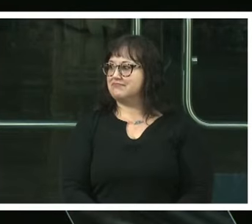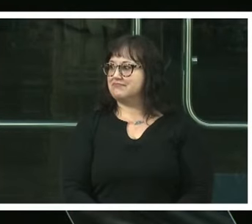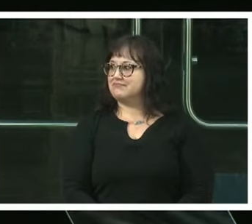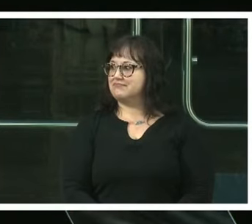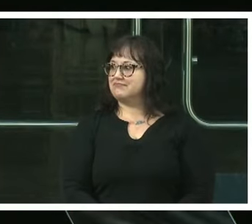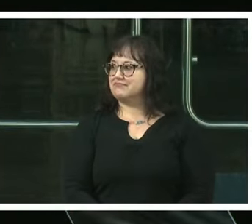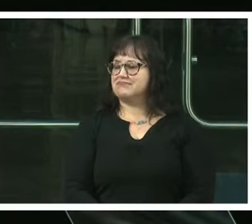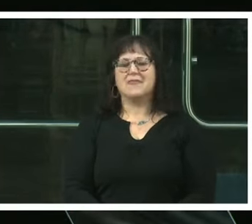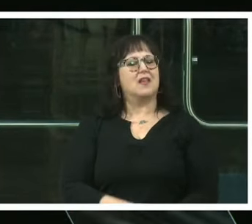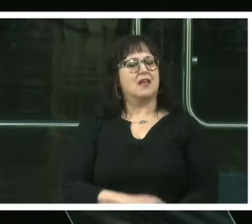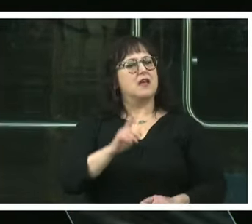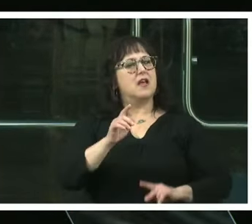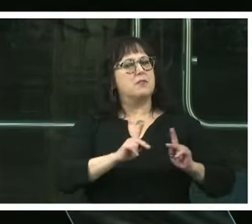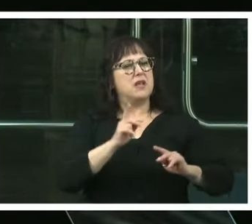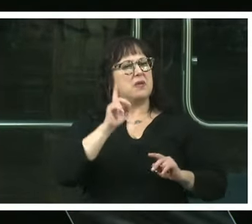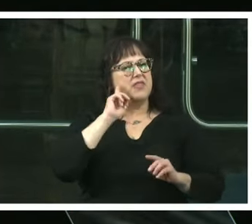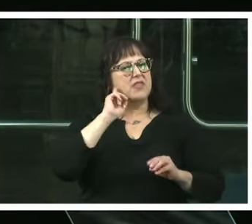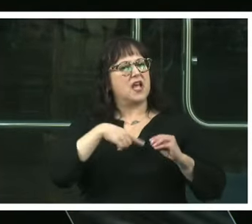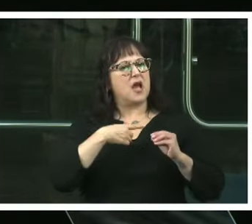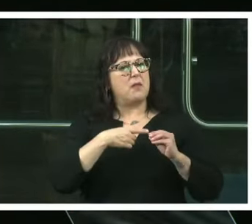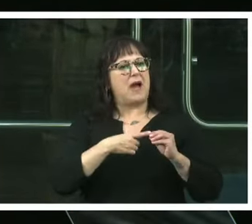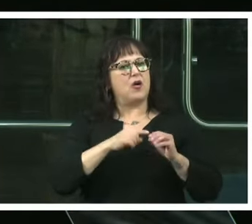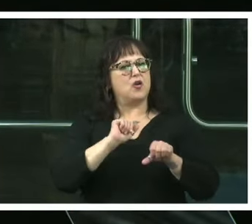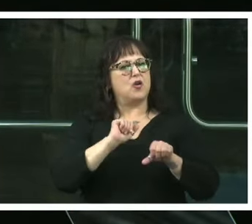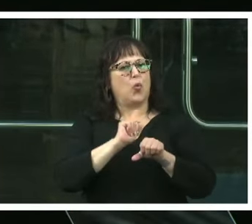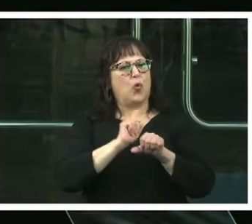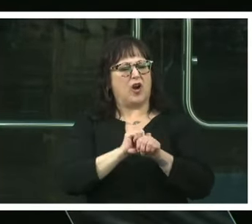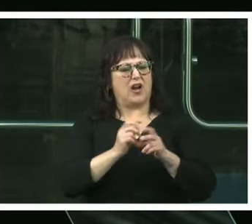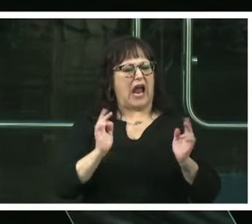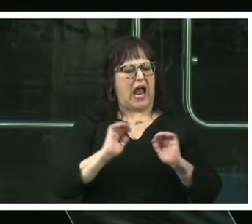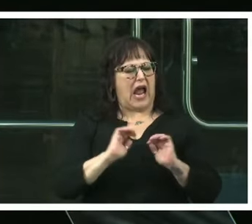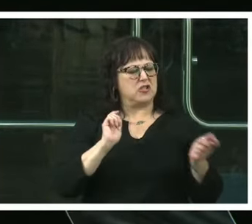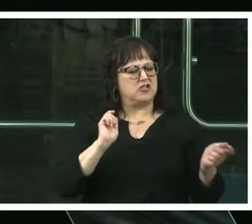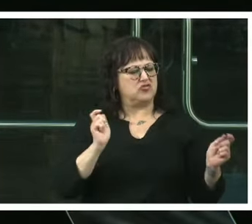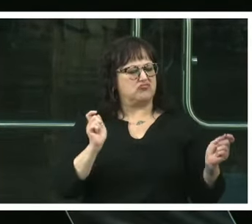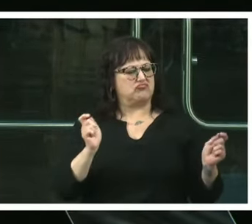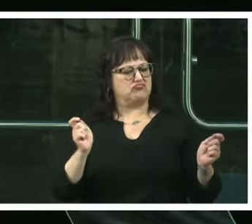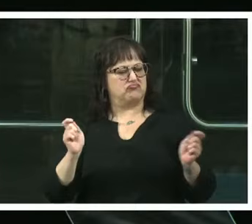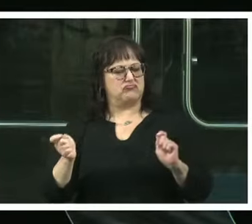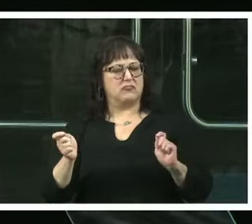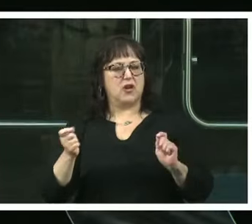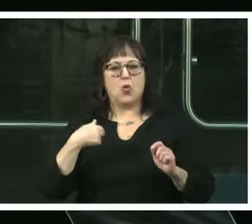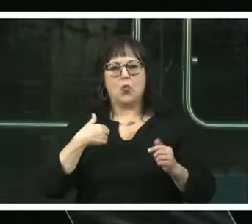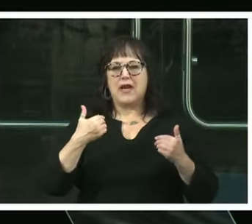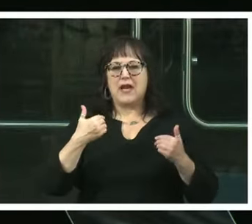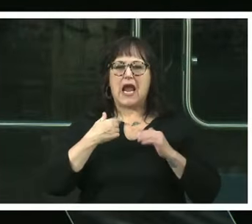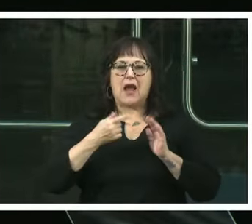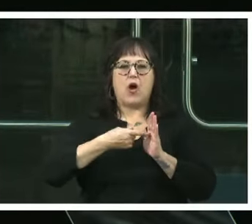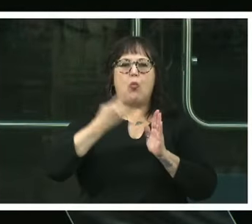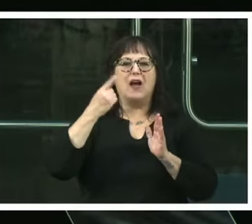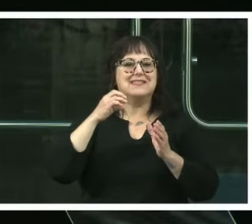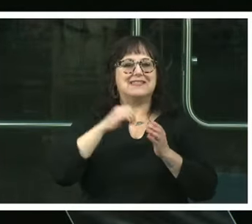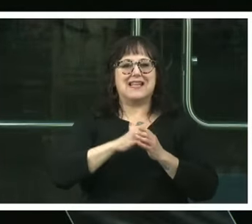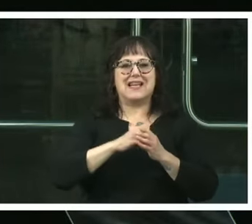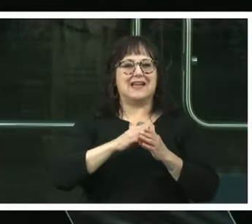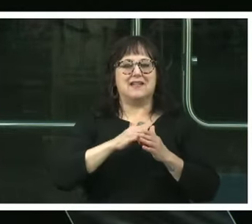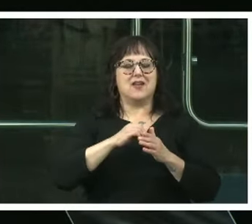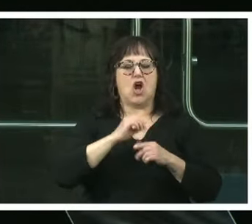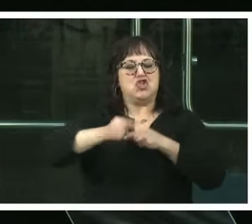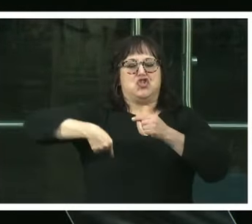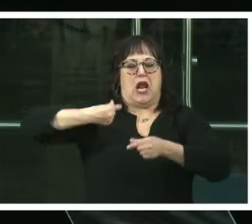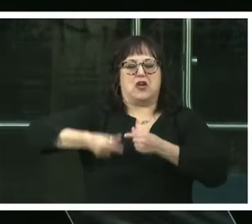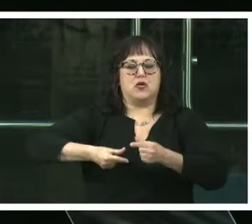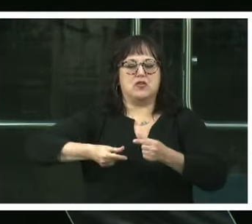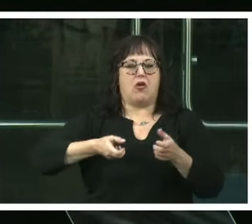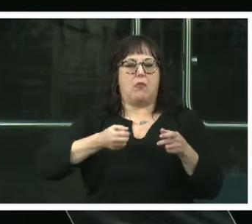As people think about the changing nature of the workplace, we have a once-in-a-generation opportunity to